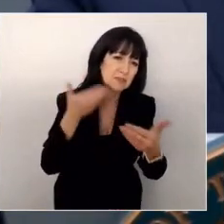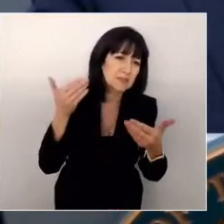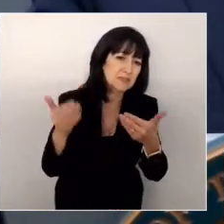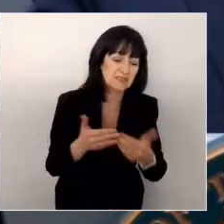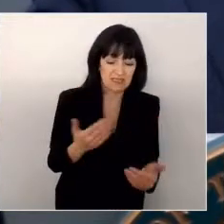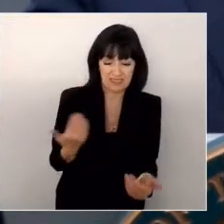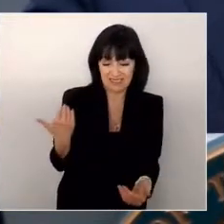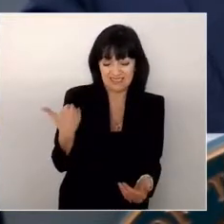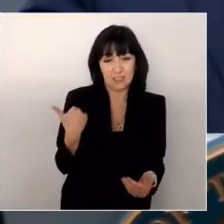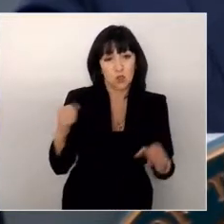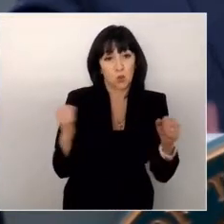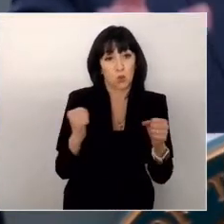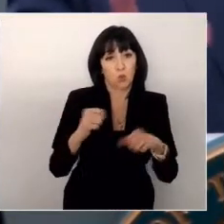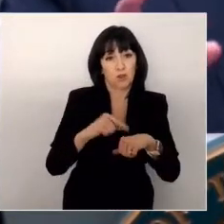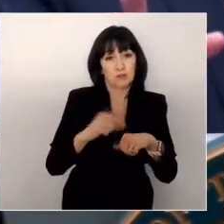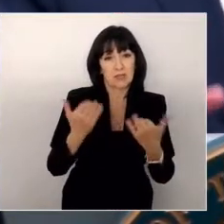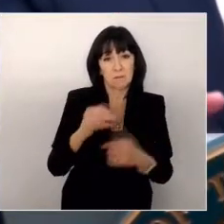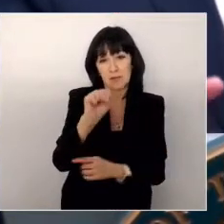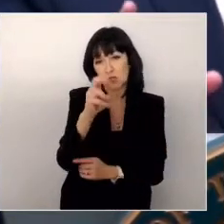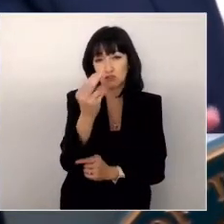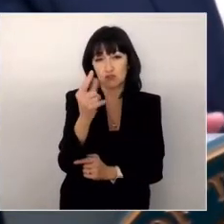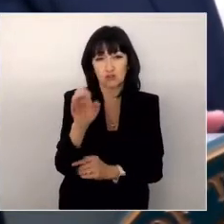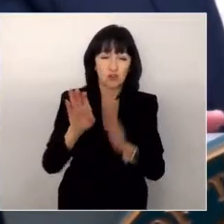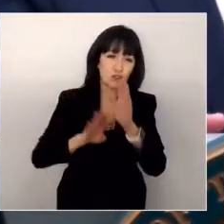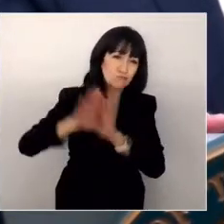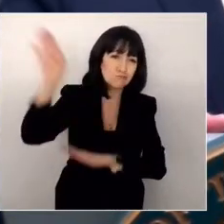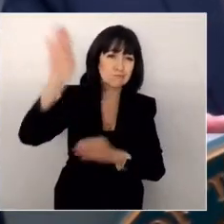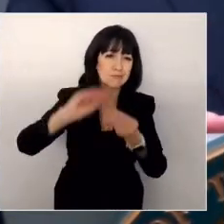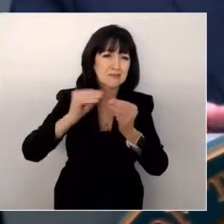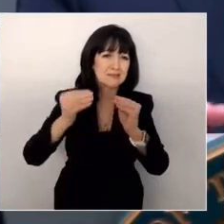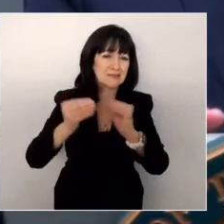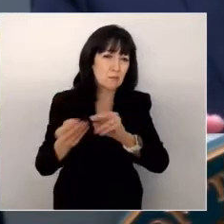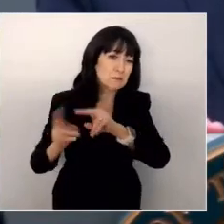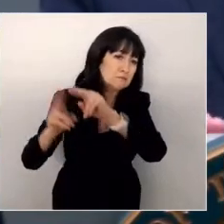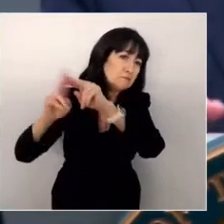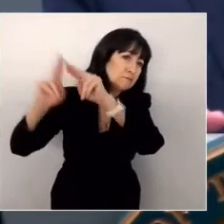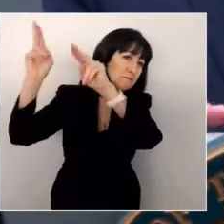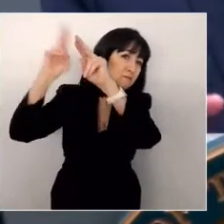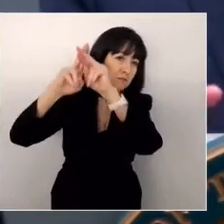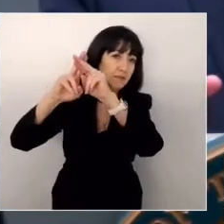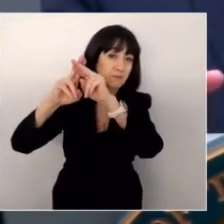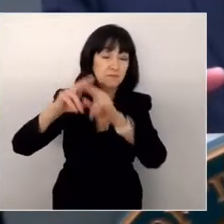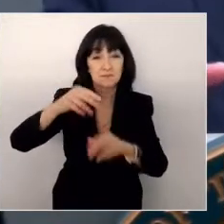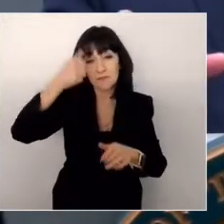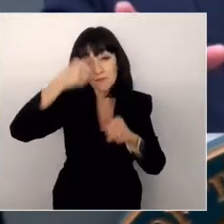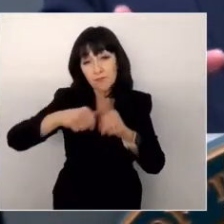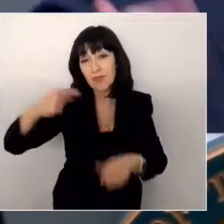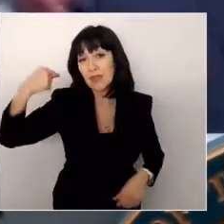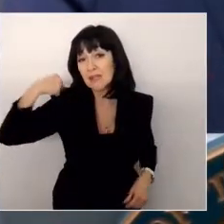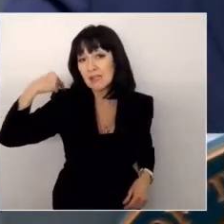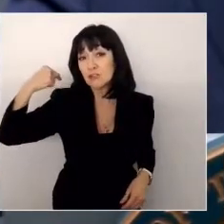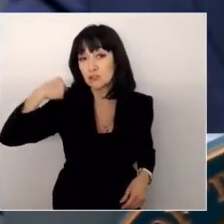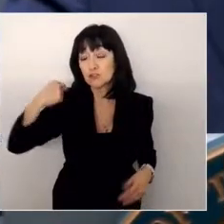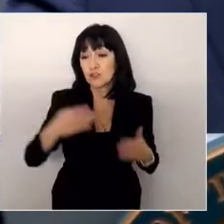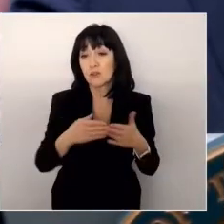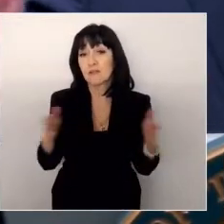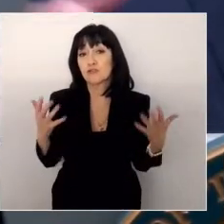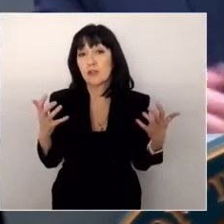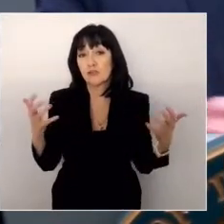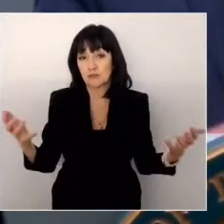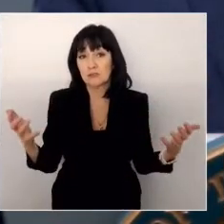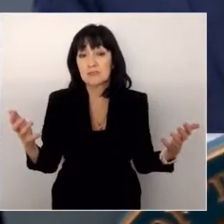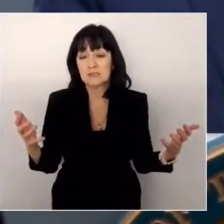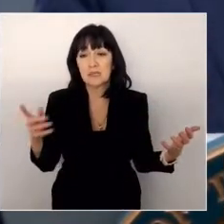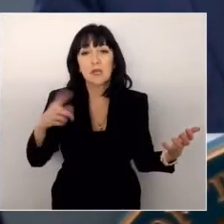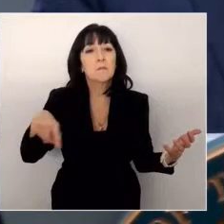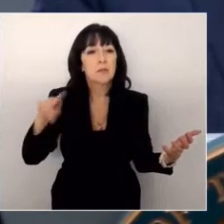you. Amidst all these challenges, last year the General Assembly made